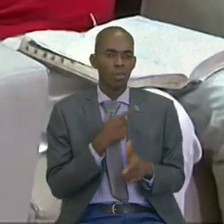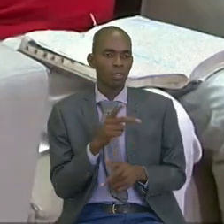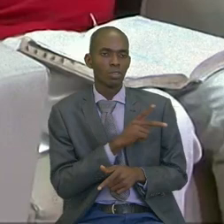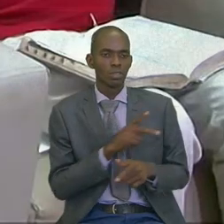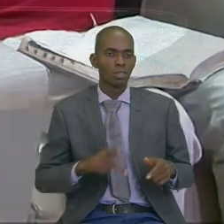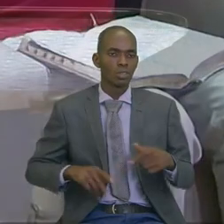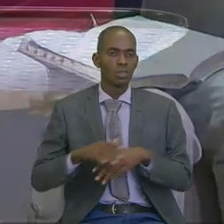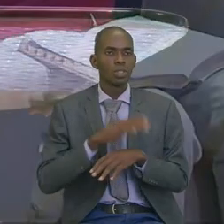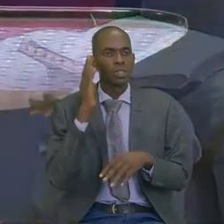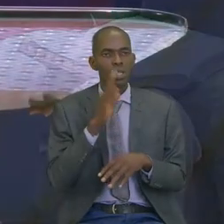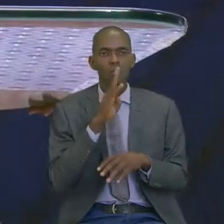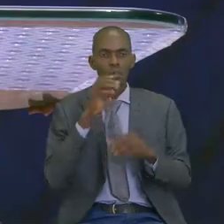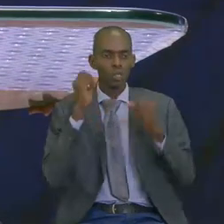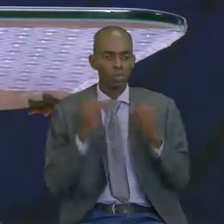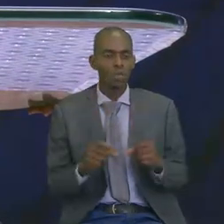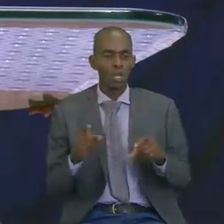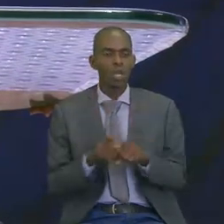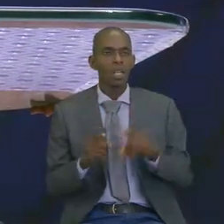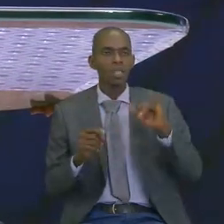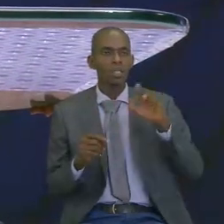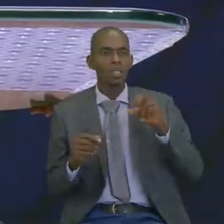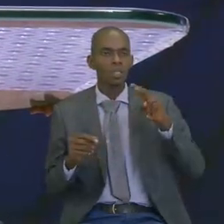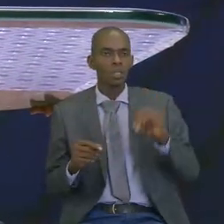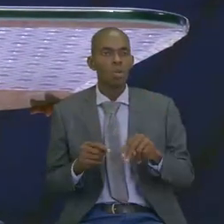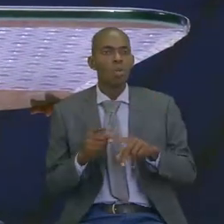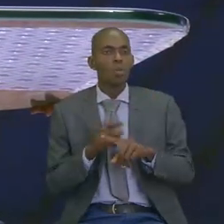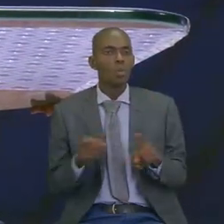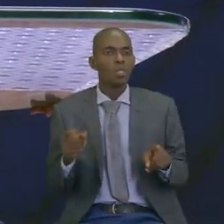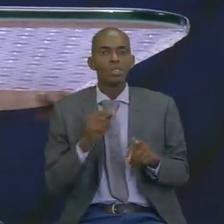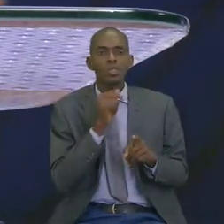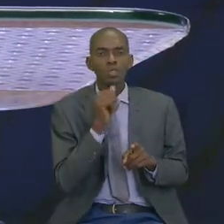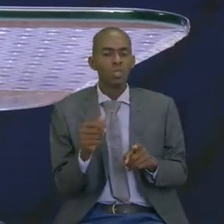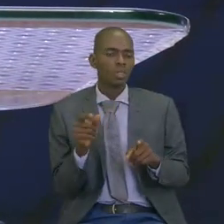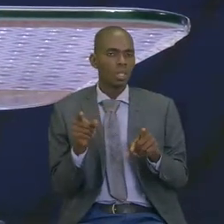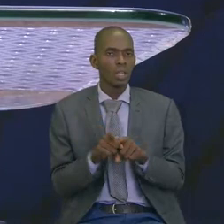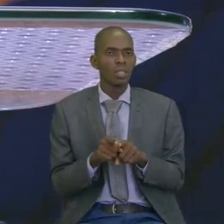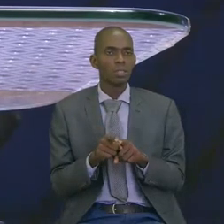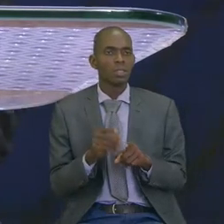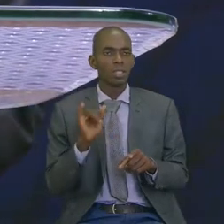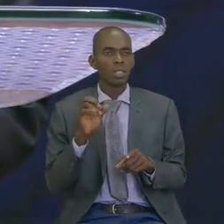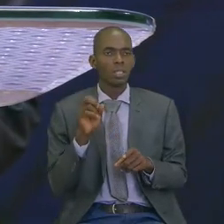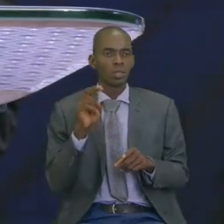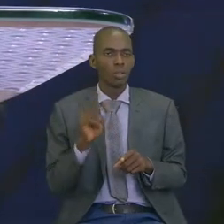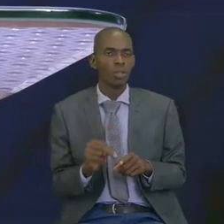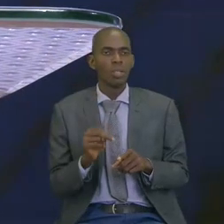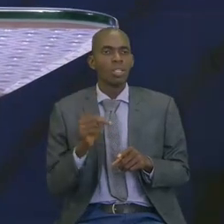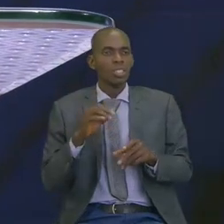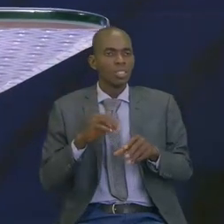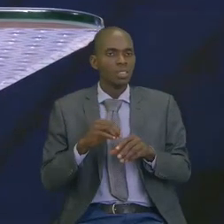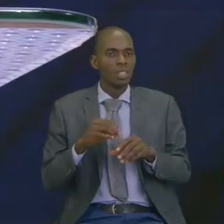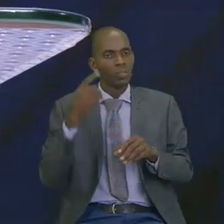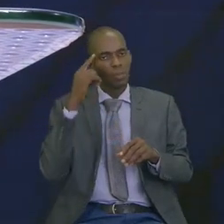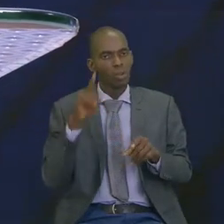strong as iron, for as much as iron breaketh in pieces and subdueth all things, and